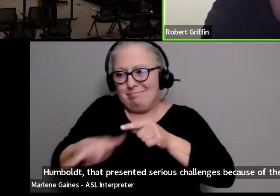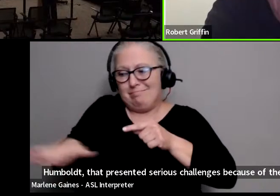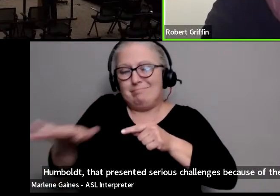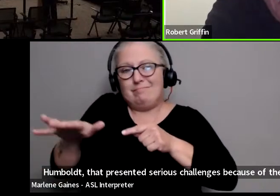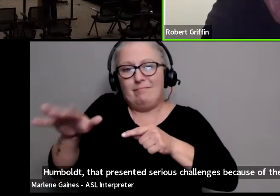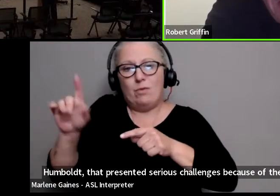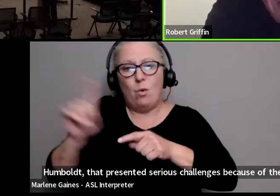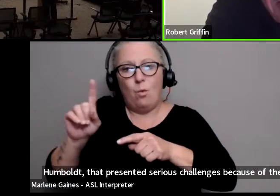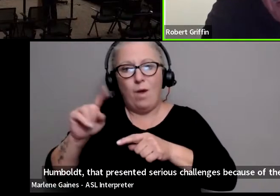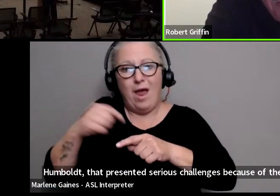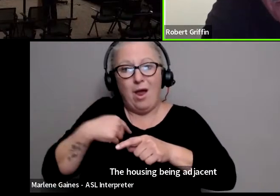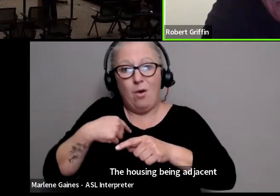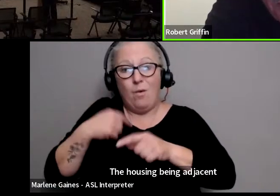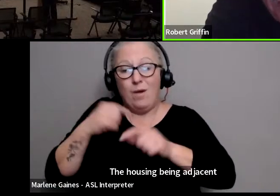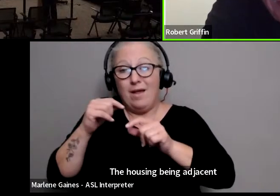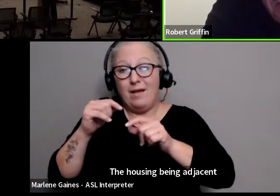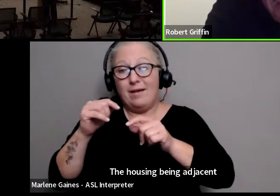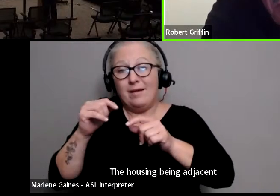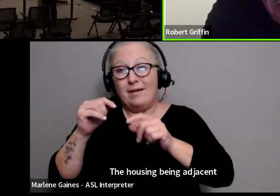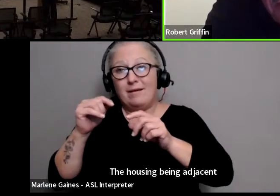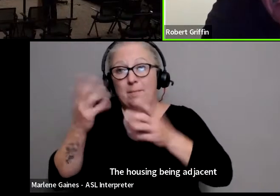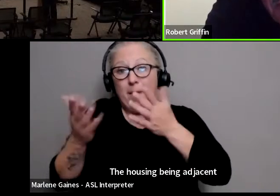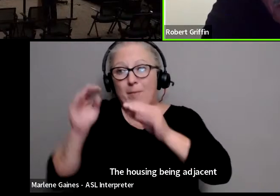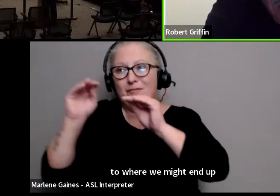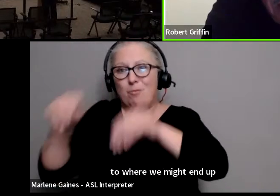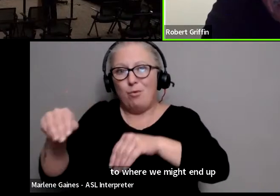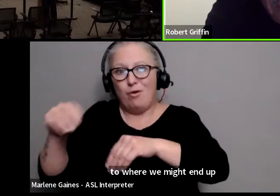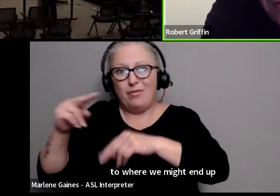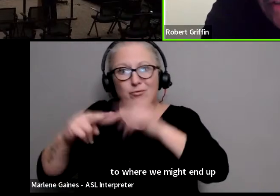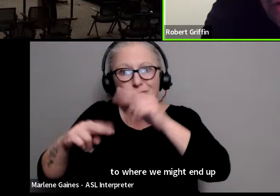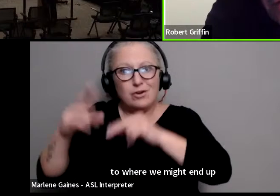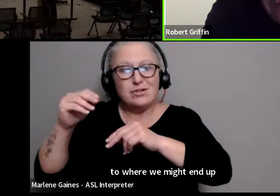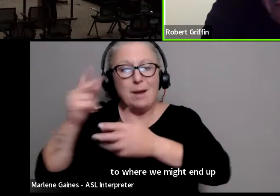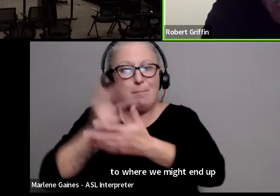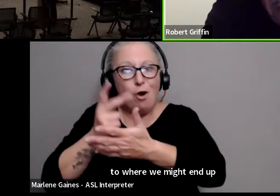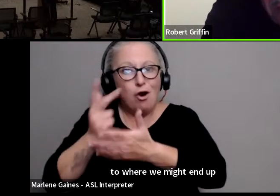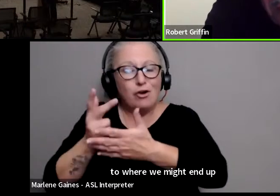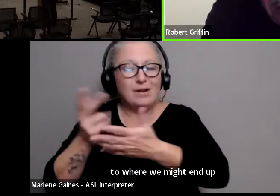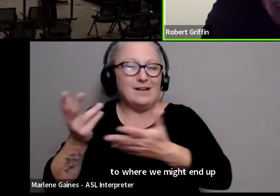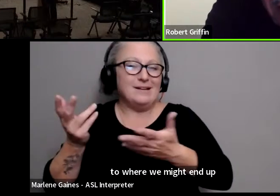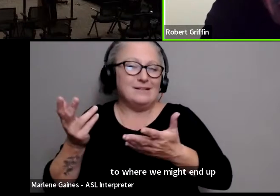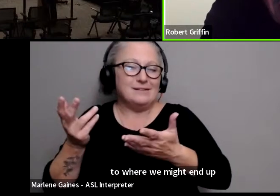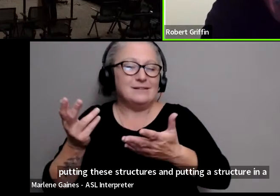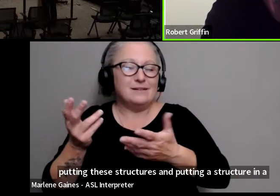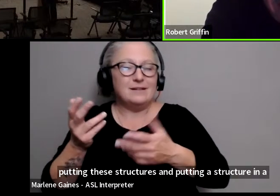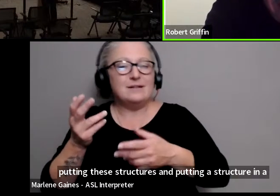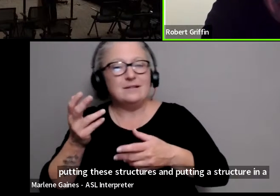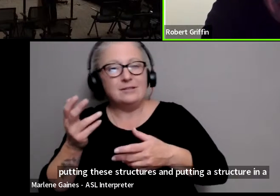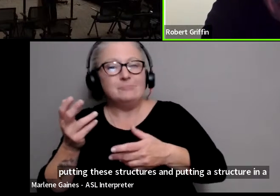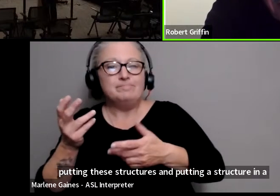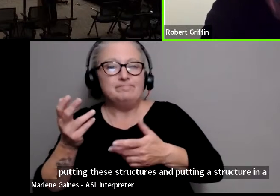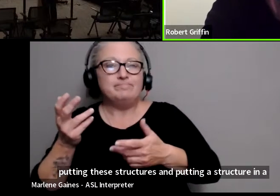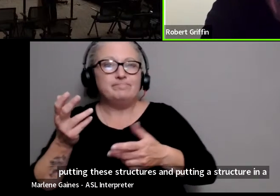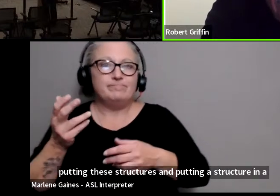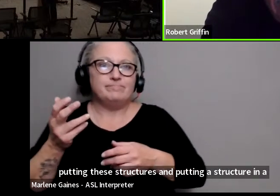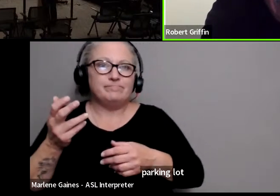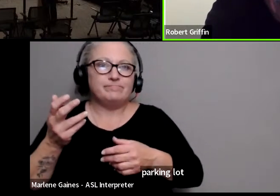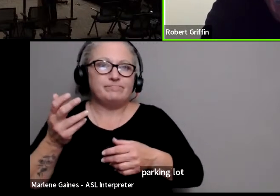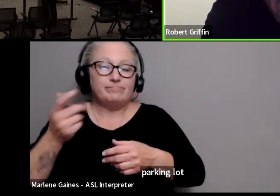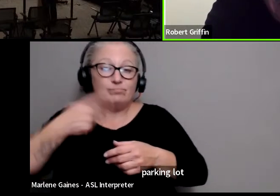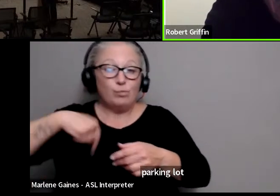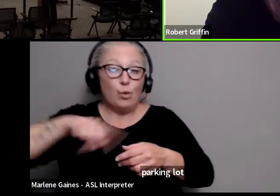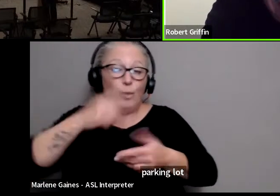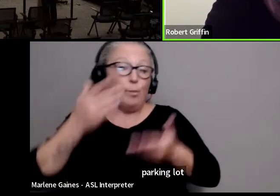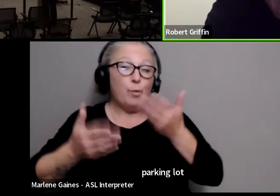to where we might end up putting these structures in these putting a structure in a parking lot. I mean,